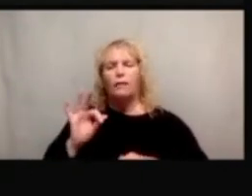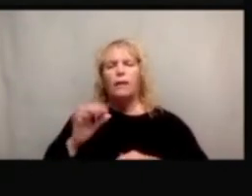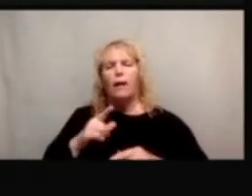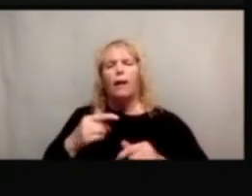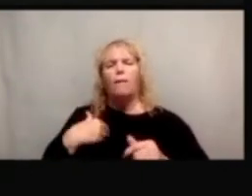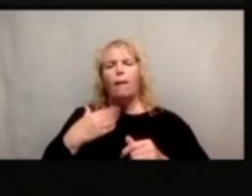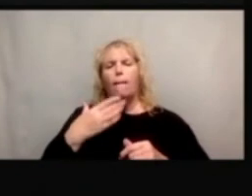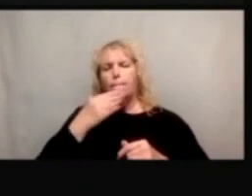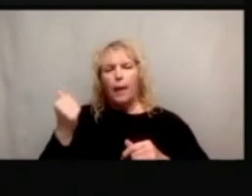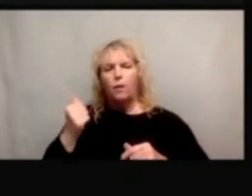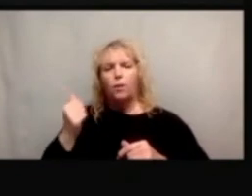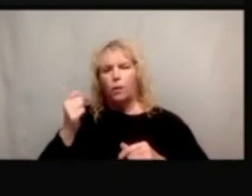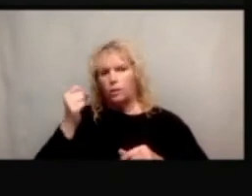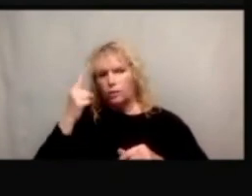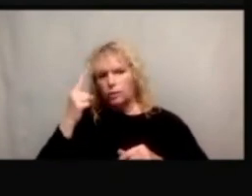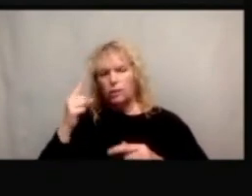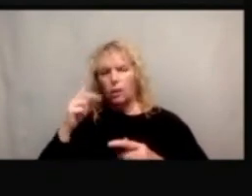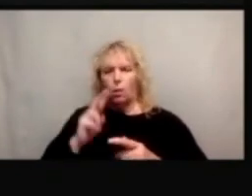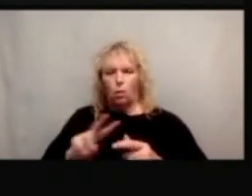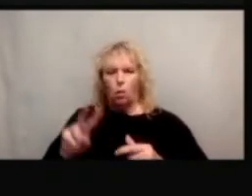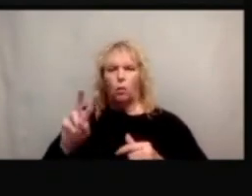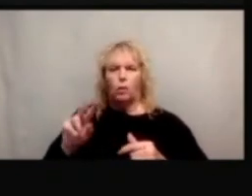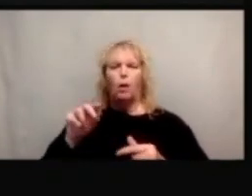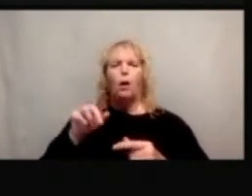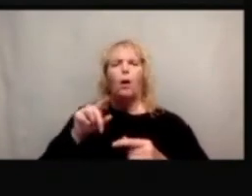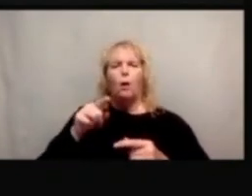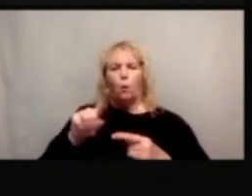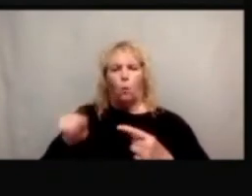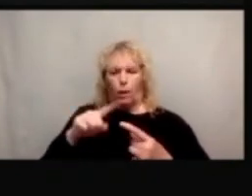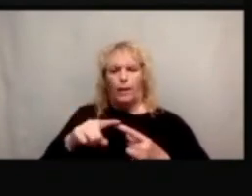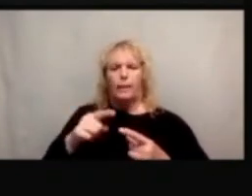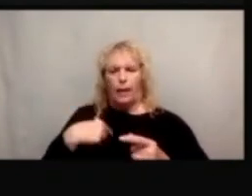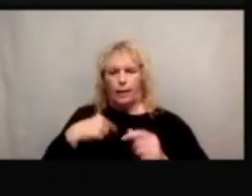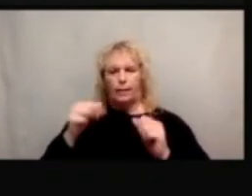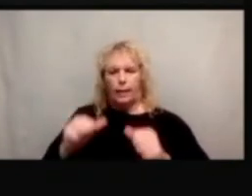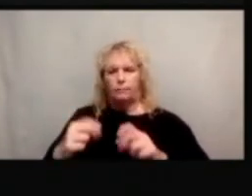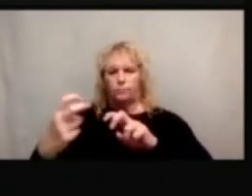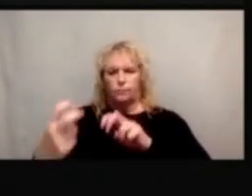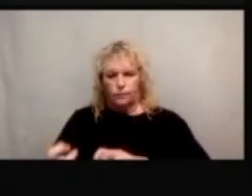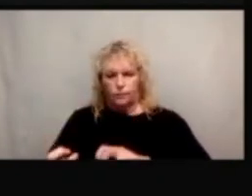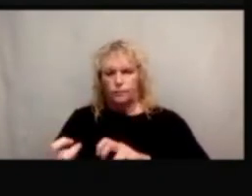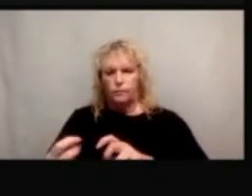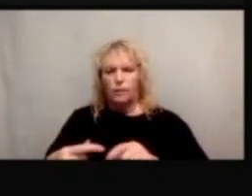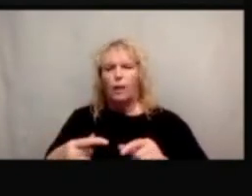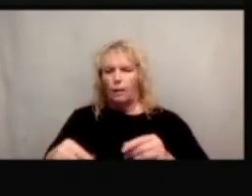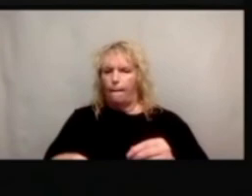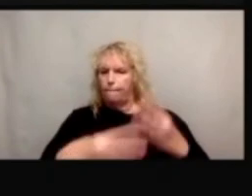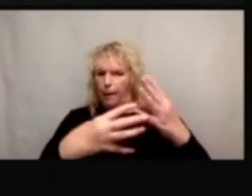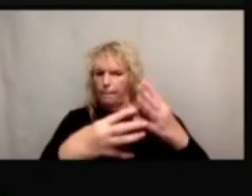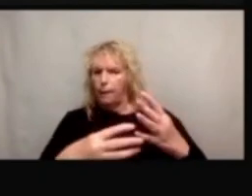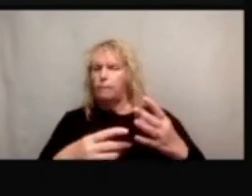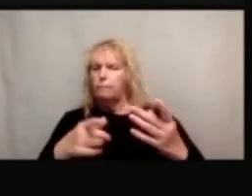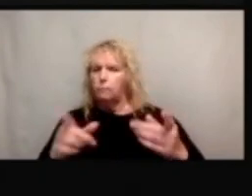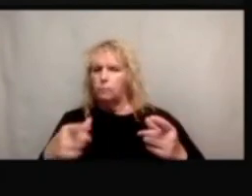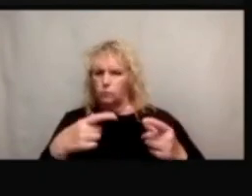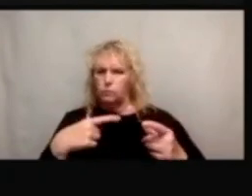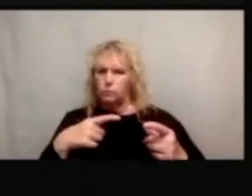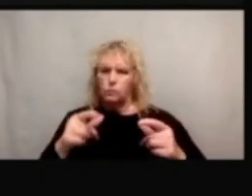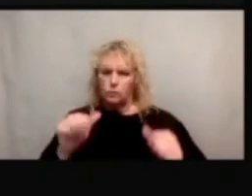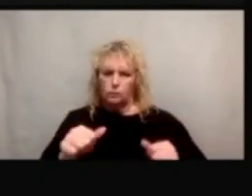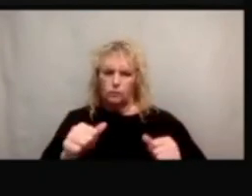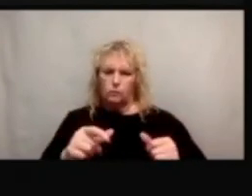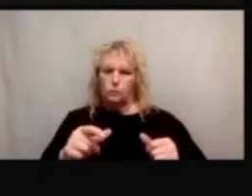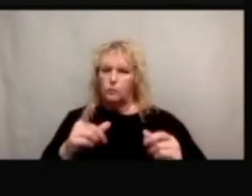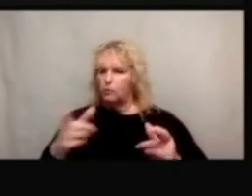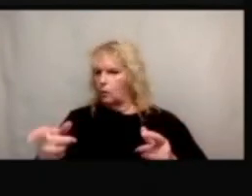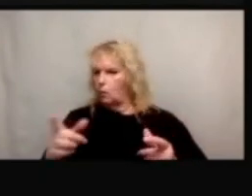and impact, I think, when you looked at some of this curated content, when I would go through content with a person at the pop-up myself. So if someone had a question about hypertension, we